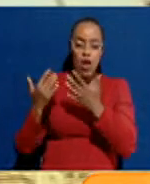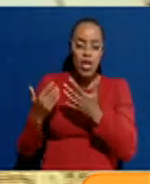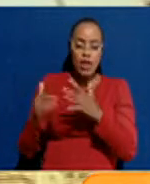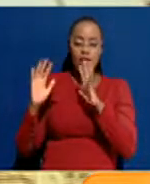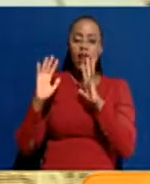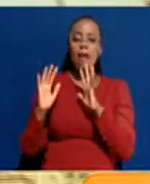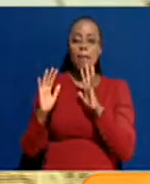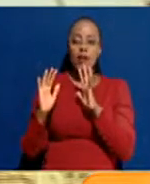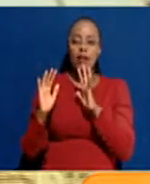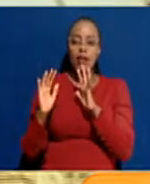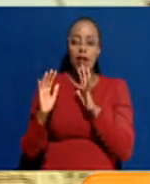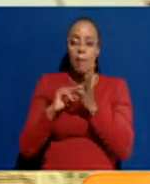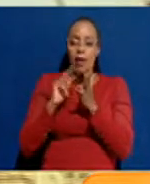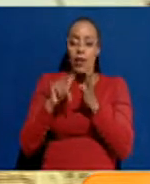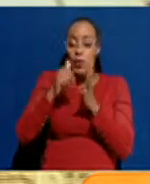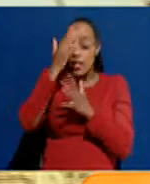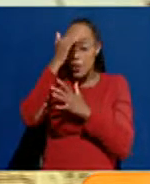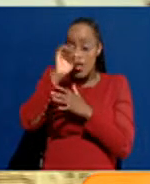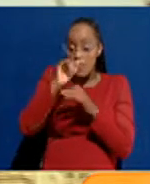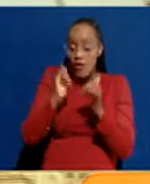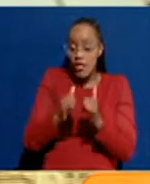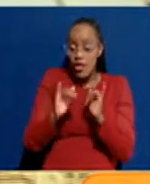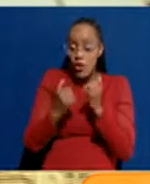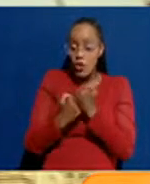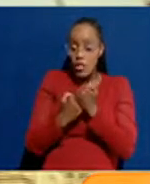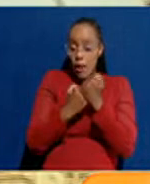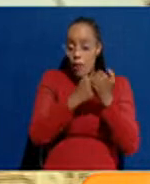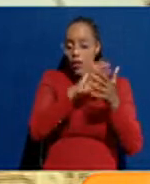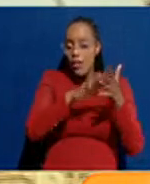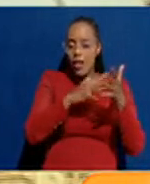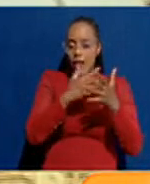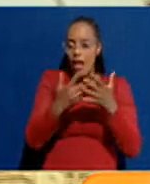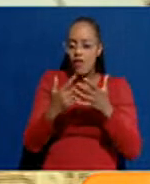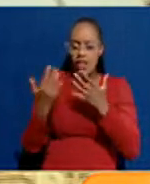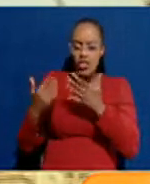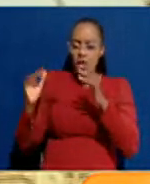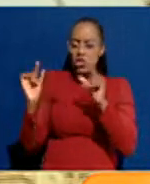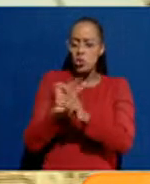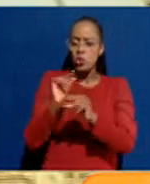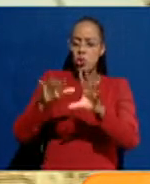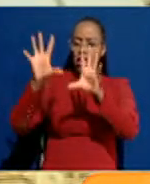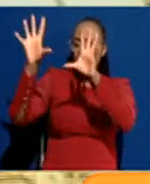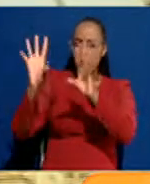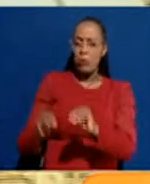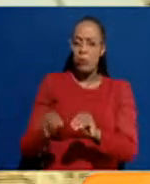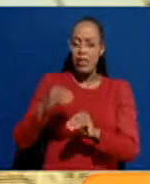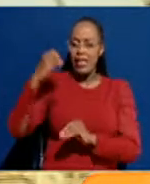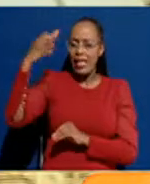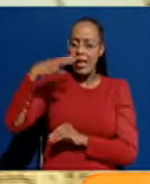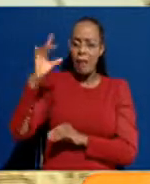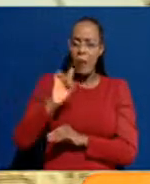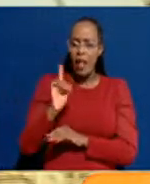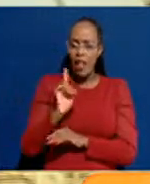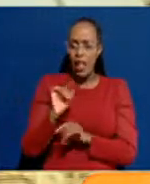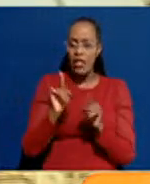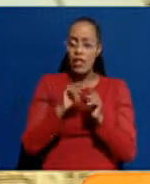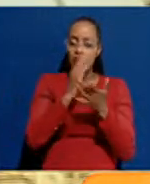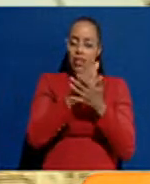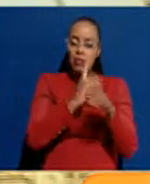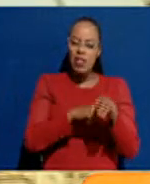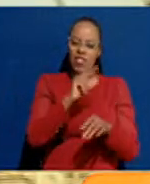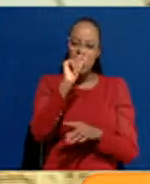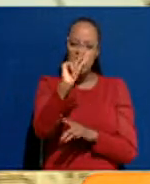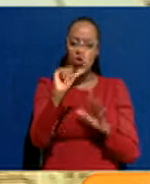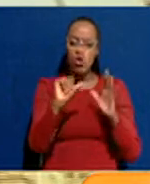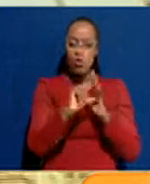On the network. So that it attempts to support the network, it doesn't give up so quickly. Because at times it could just be a very small